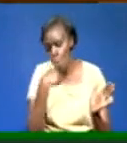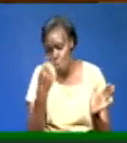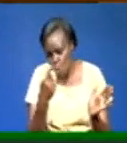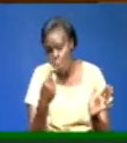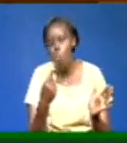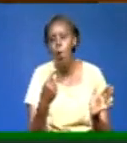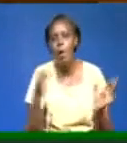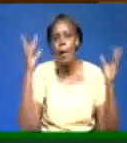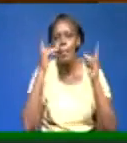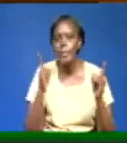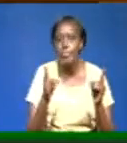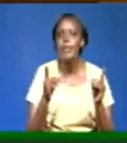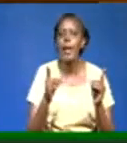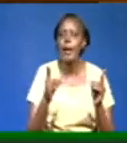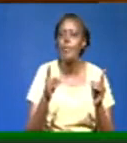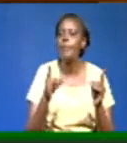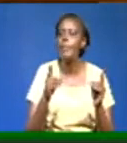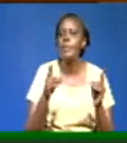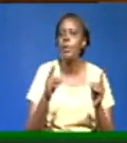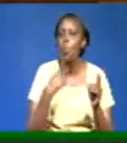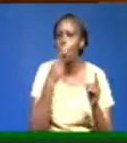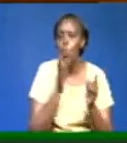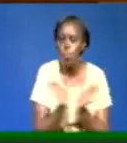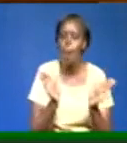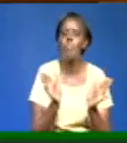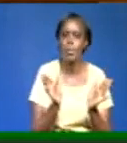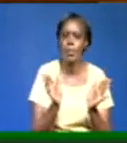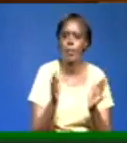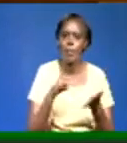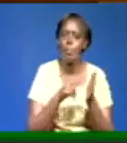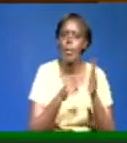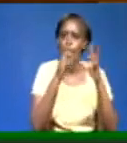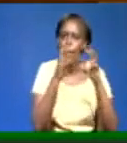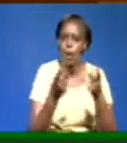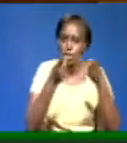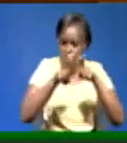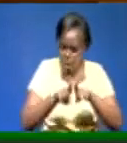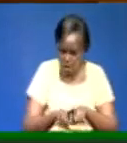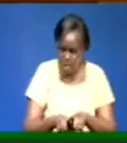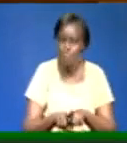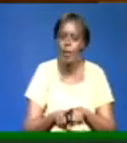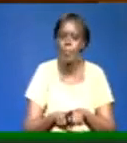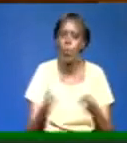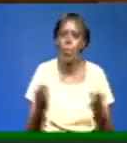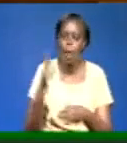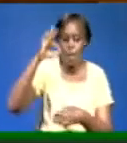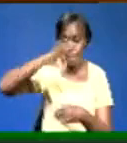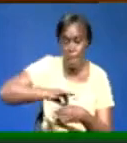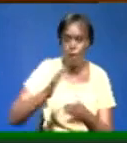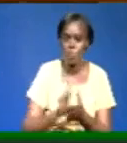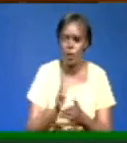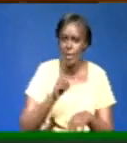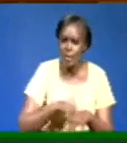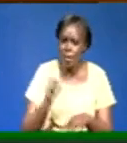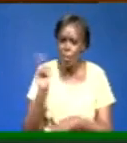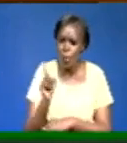want them to represent them or not. And so the vetting takes place at the ballot. But when we are